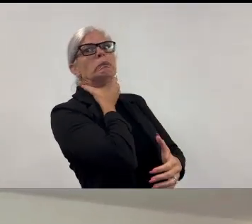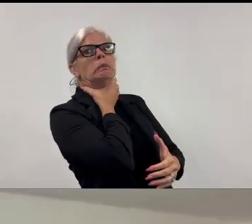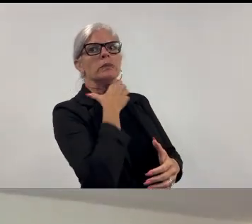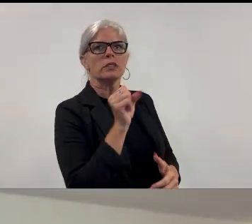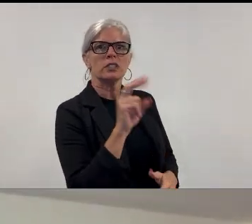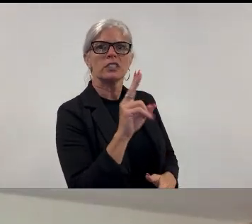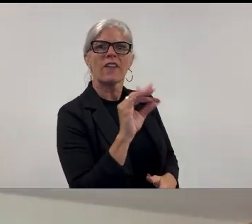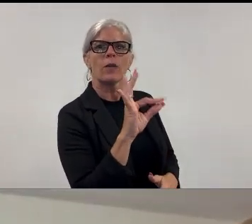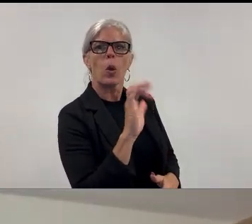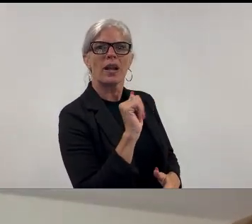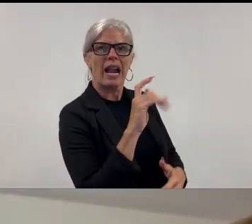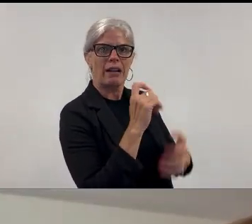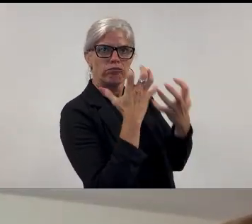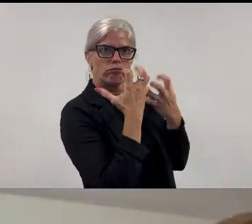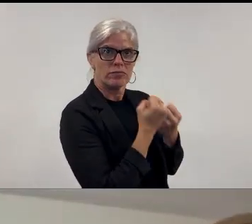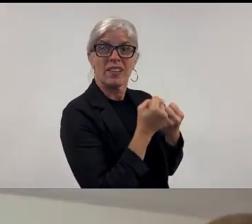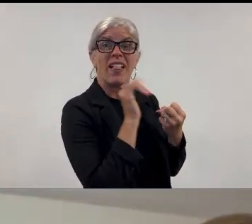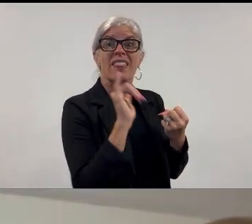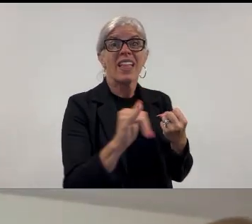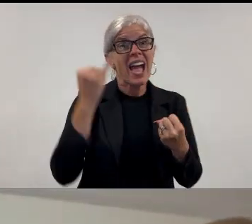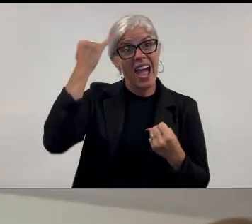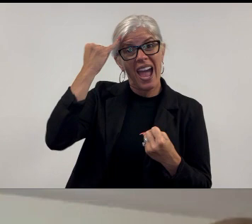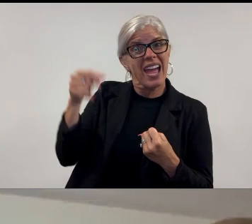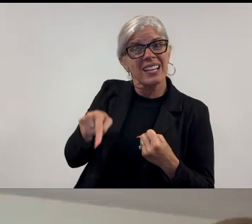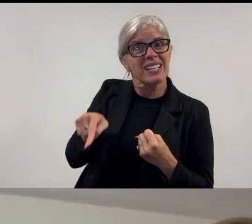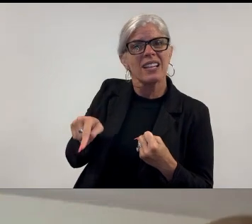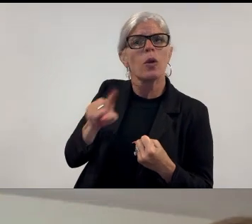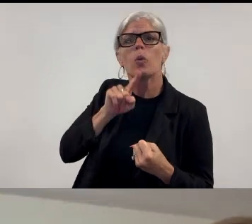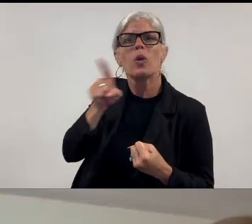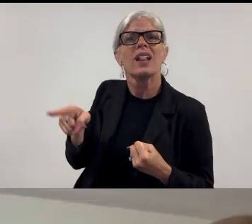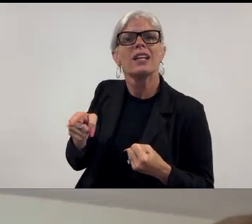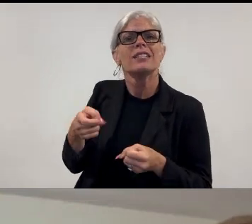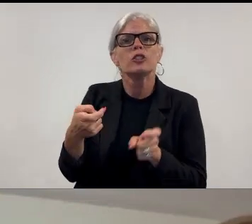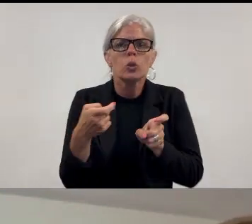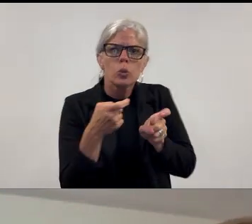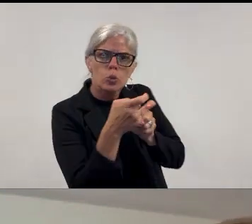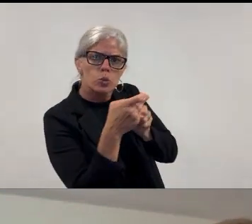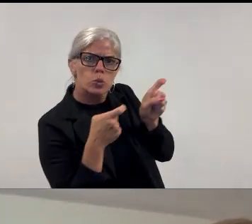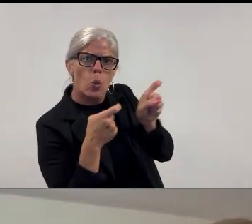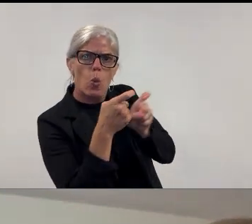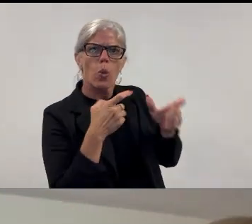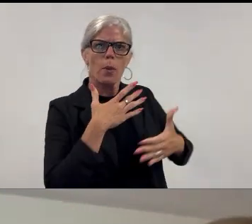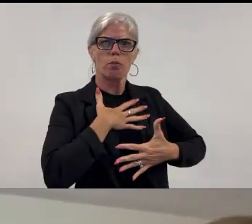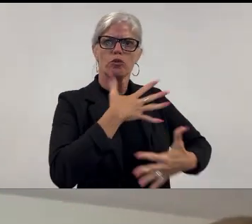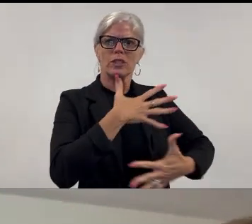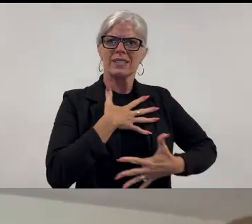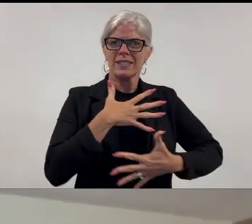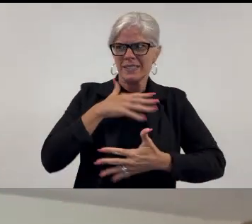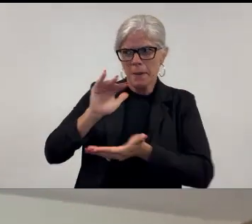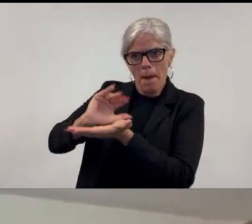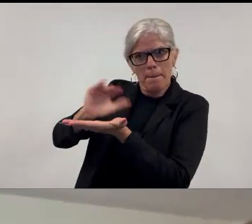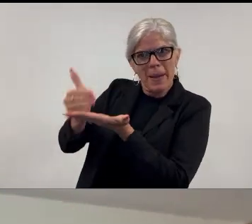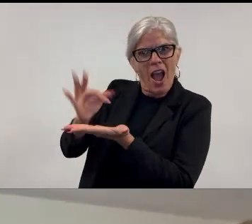a sufficient amount of oxygen, so there is no hypoxic damage to the brain